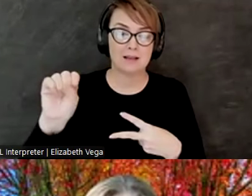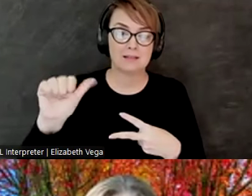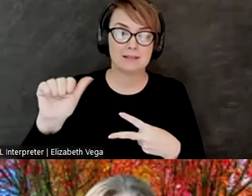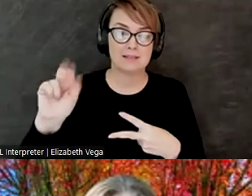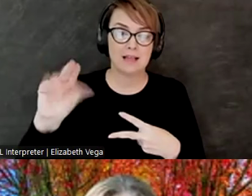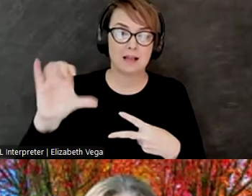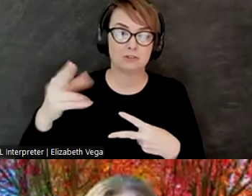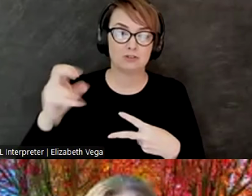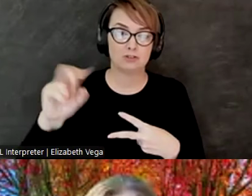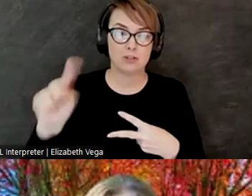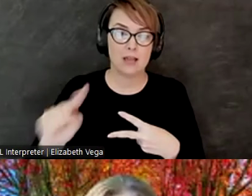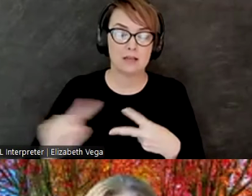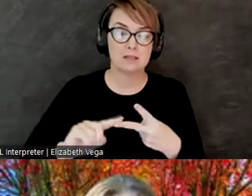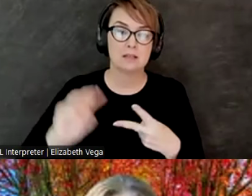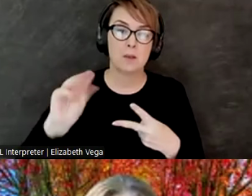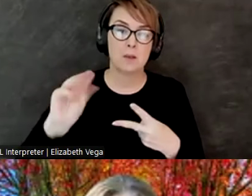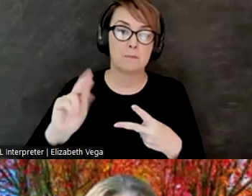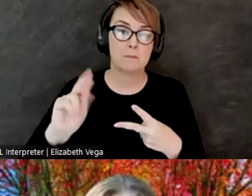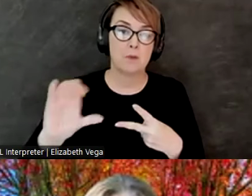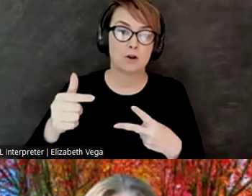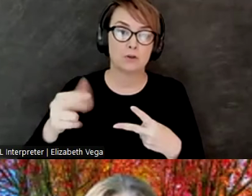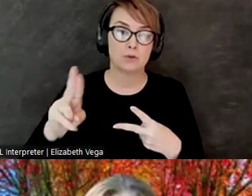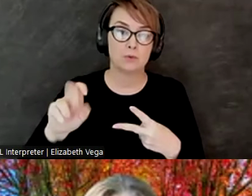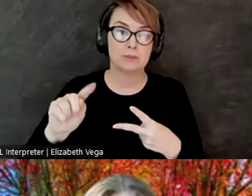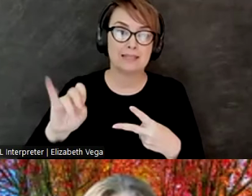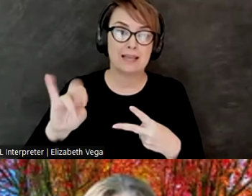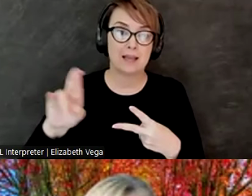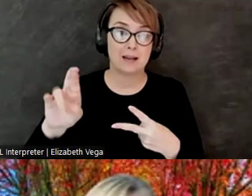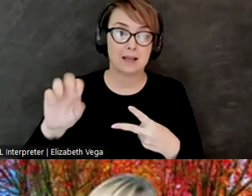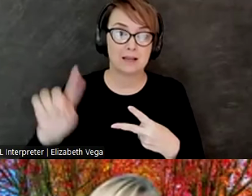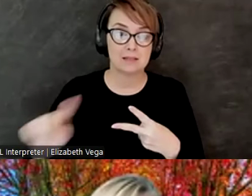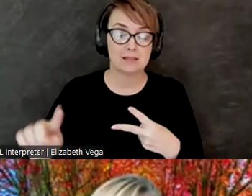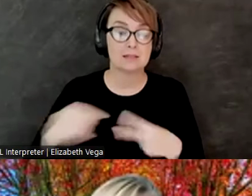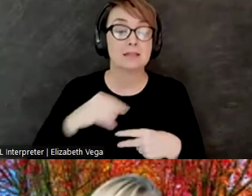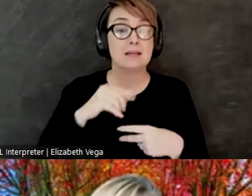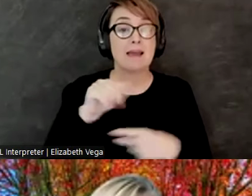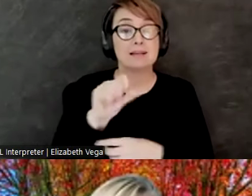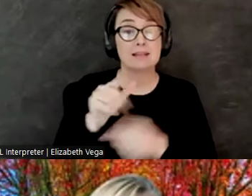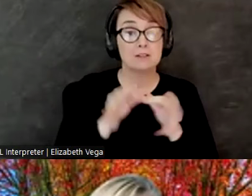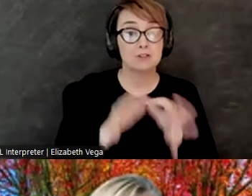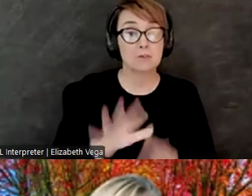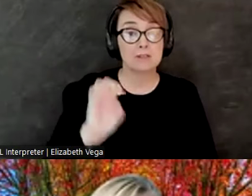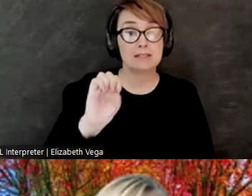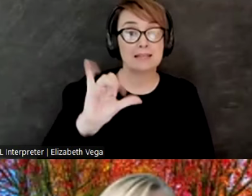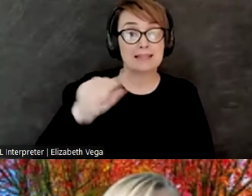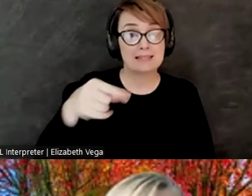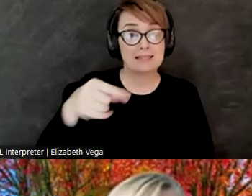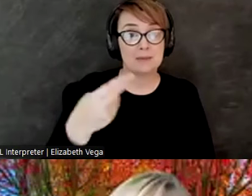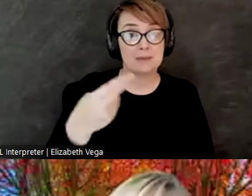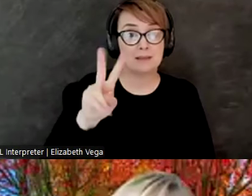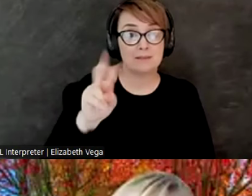Gutierrez. Our ASL interpreters are Elizabeth Vega and Richard Hafner.